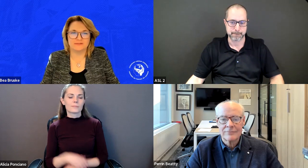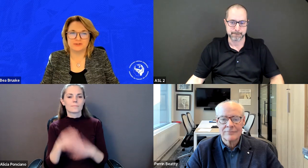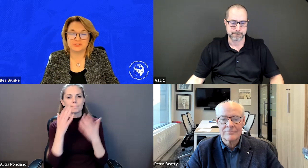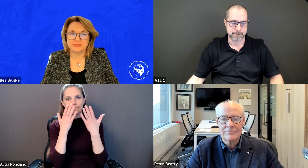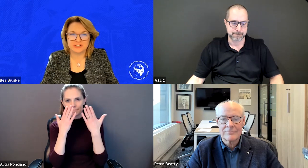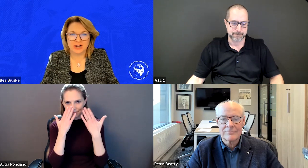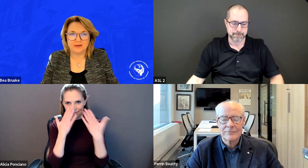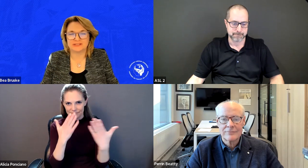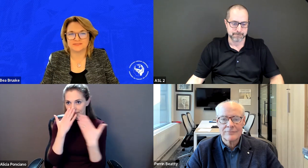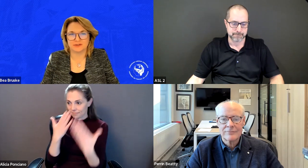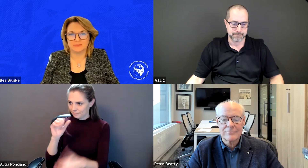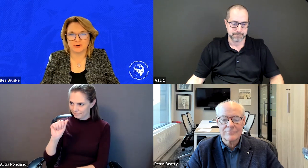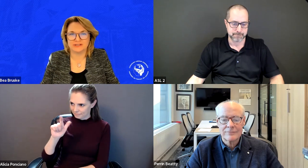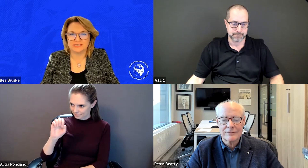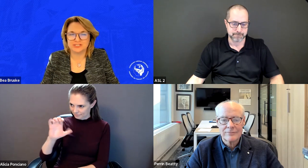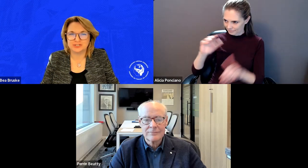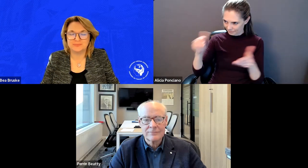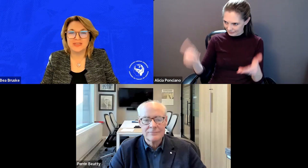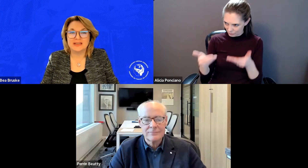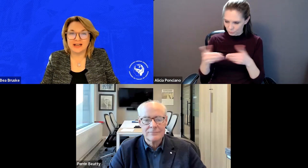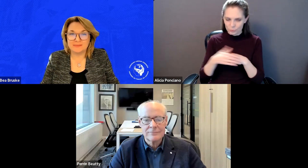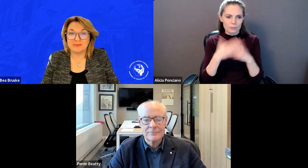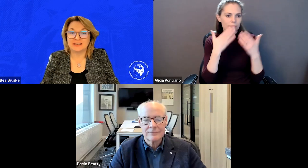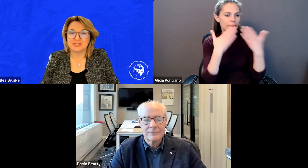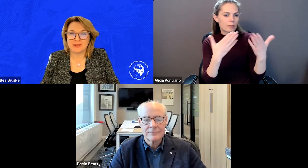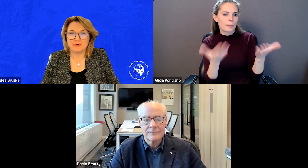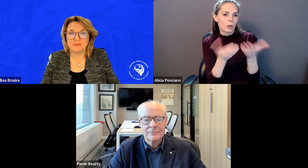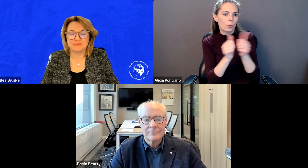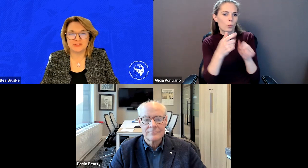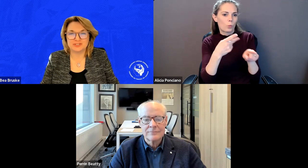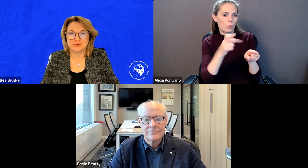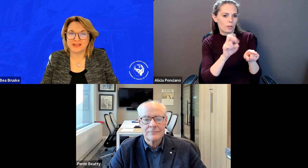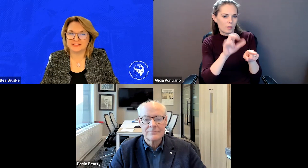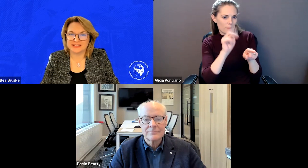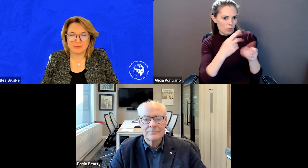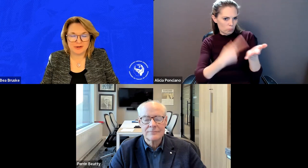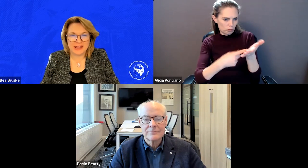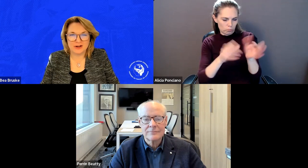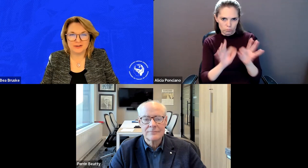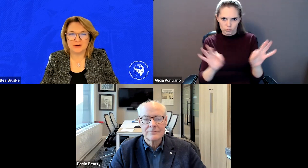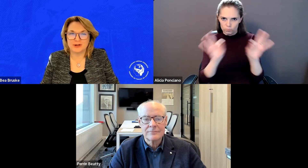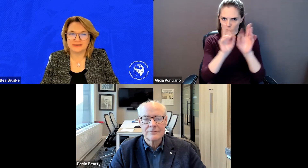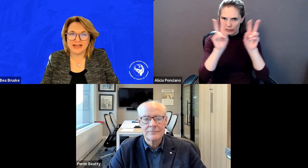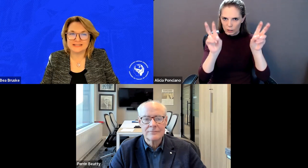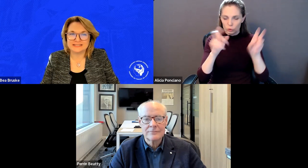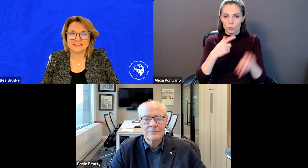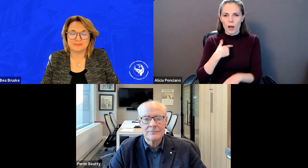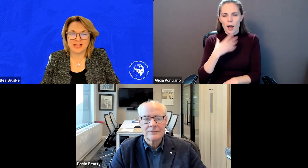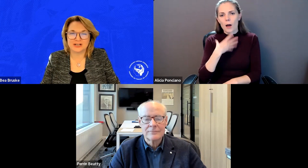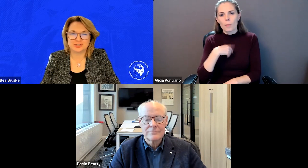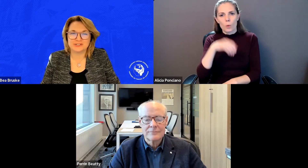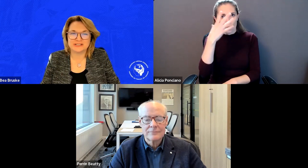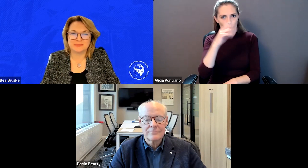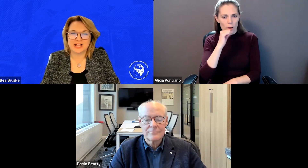and with all of you to really talk about this very important issue. I am a middle-aged white woman with shoulder-length light brown hair. I'm wearing glasses